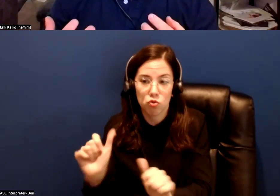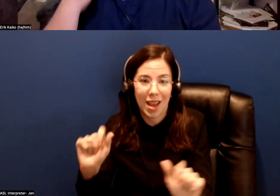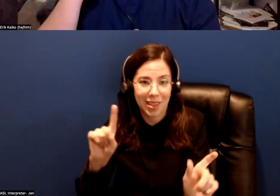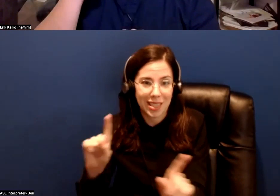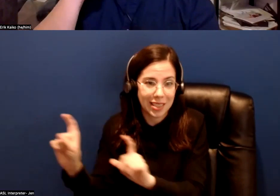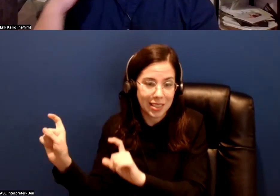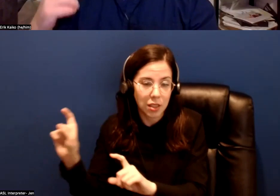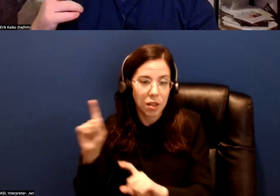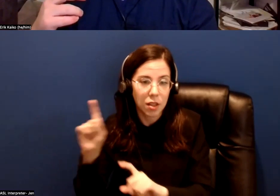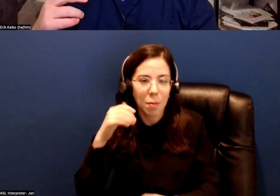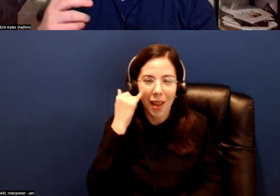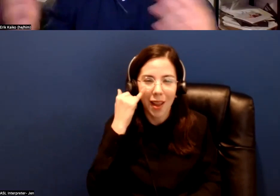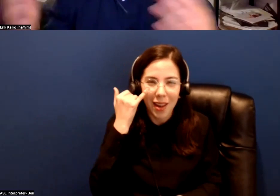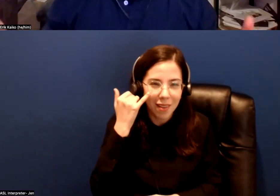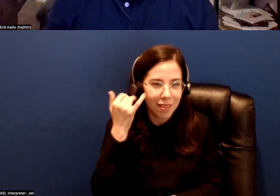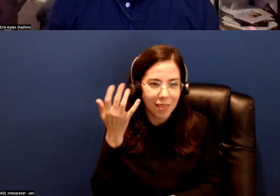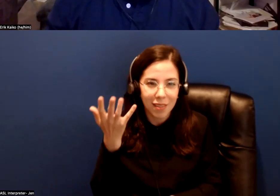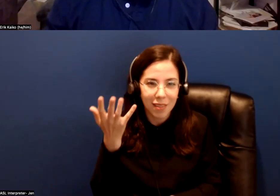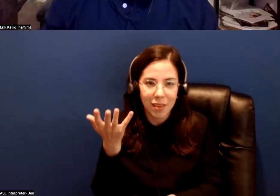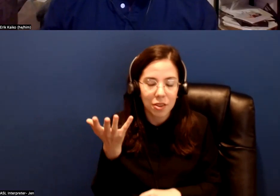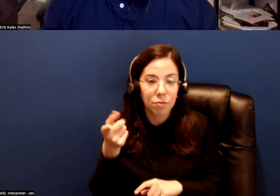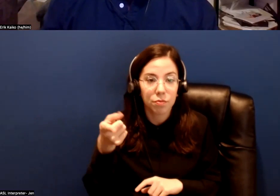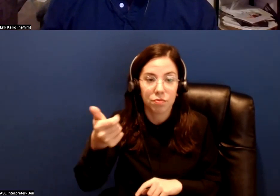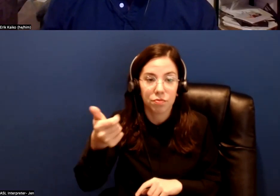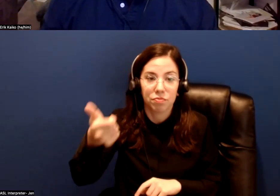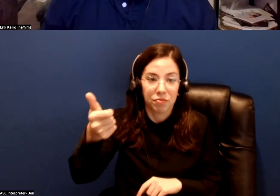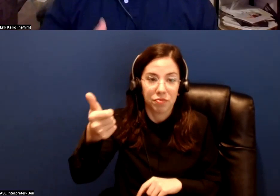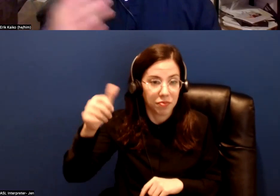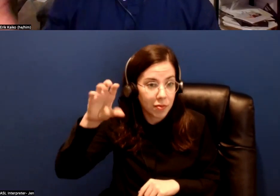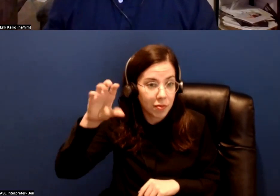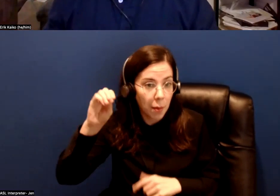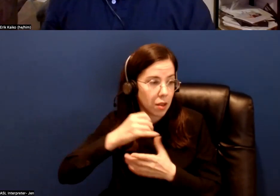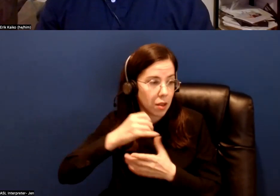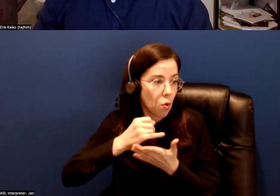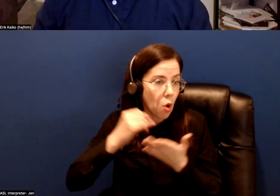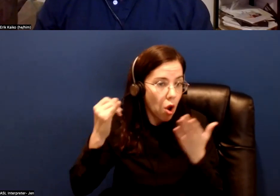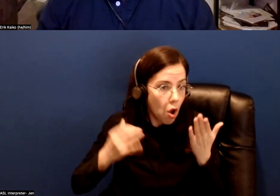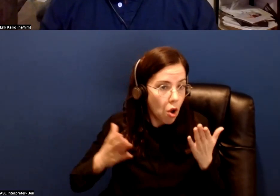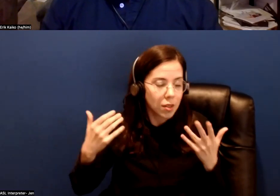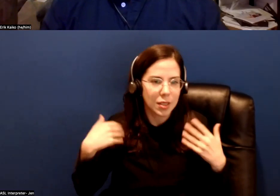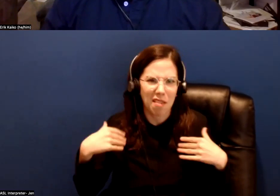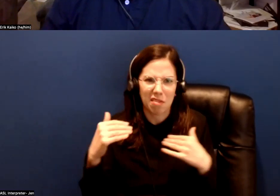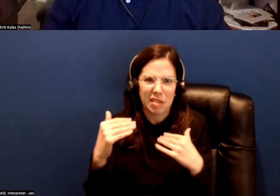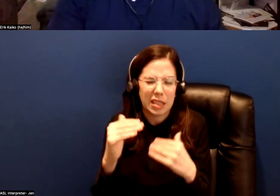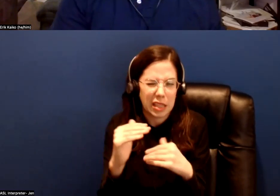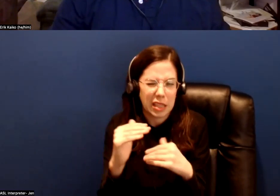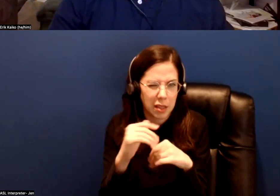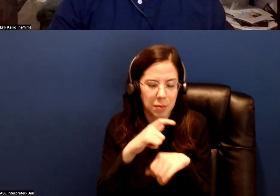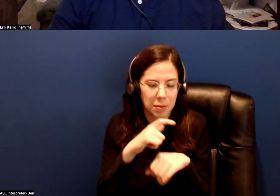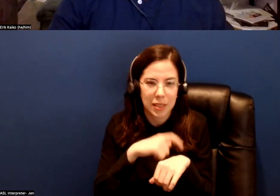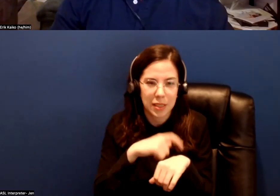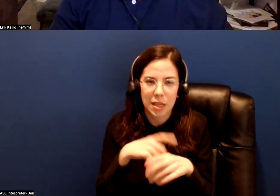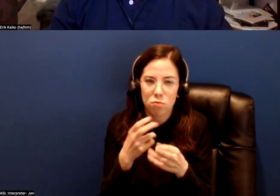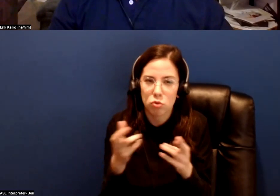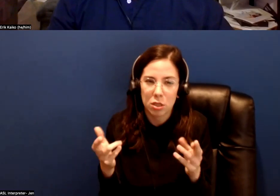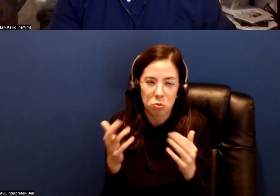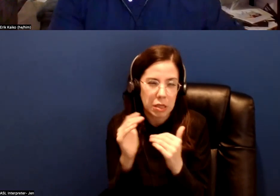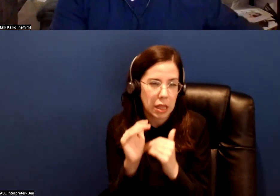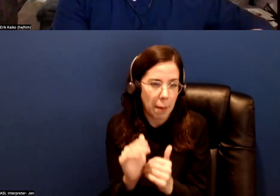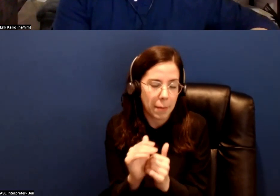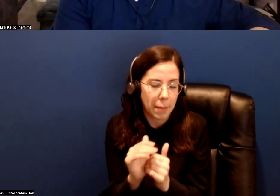think if you're a company or an artist who has limited time and limited resources, I still think